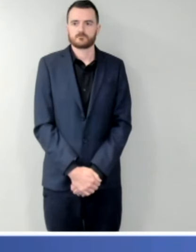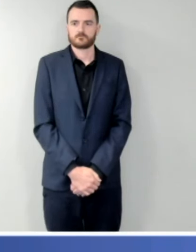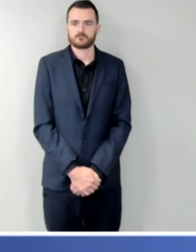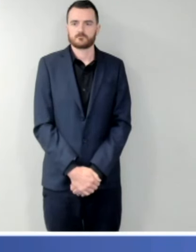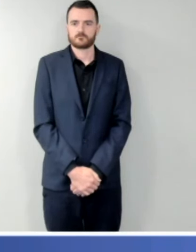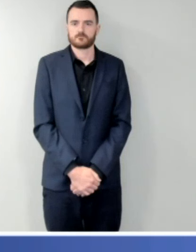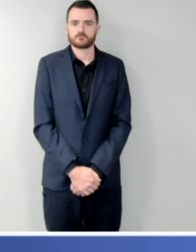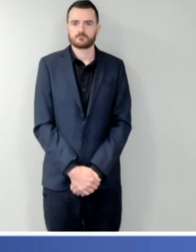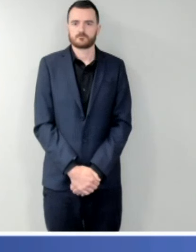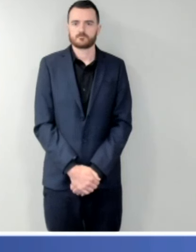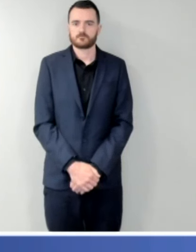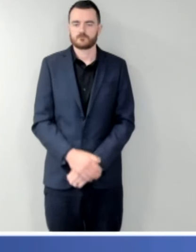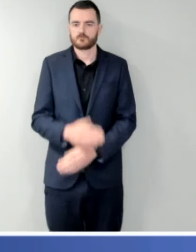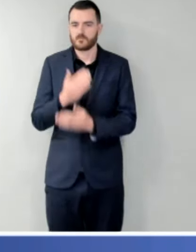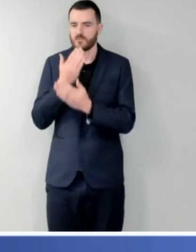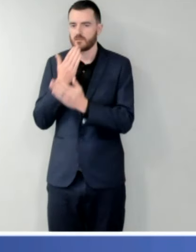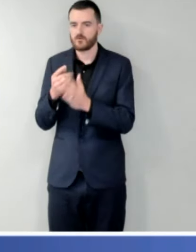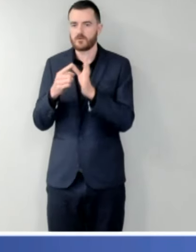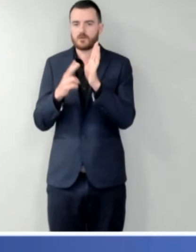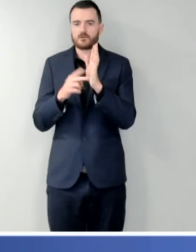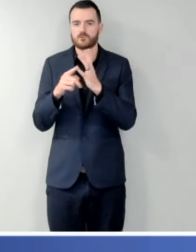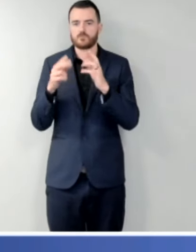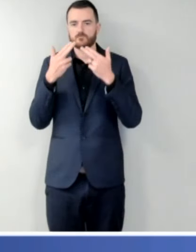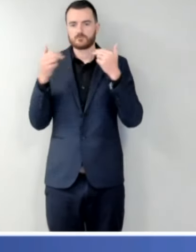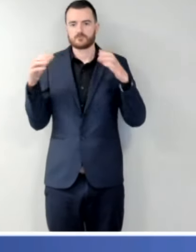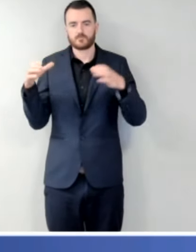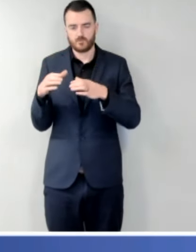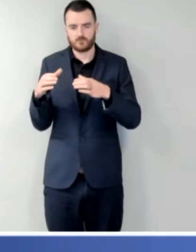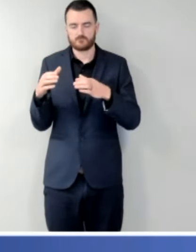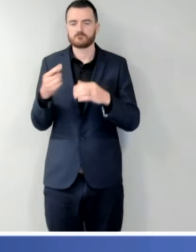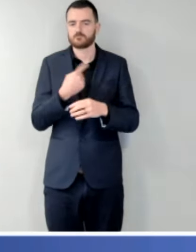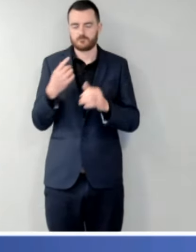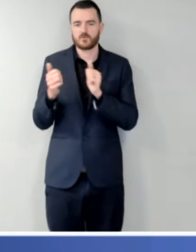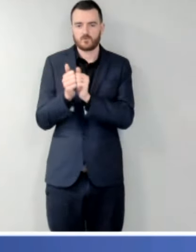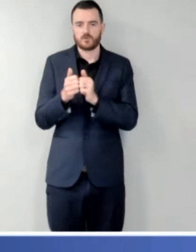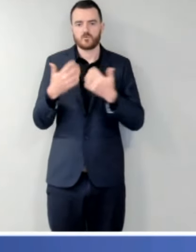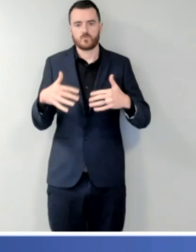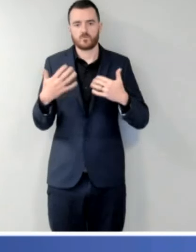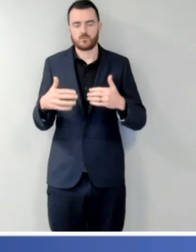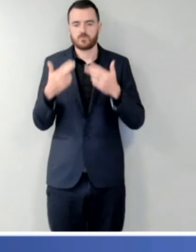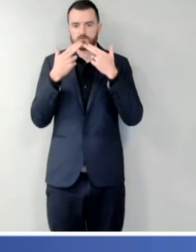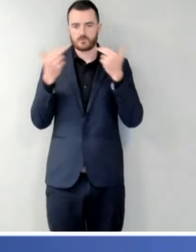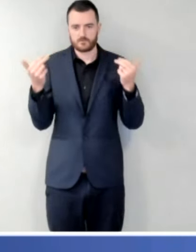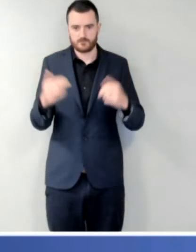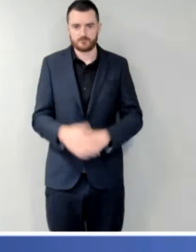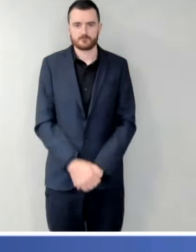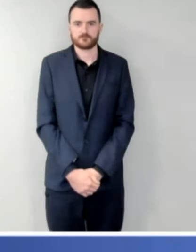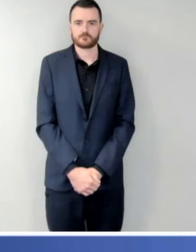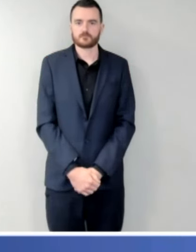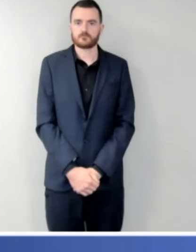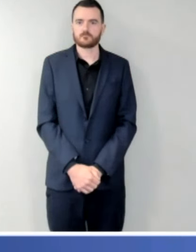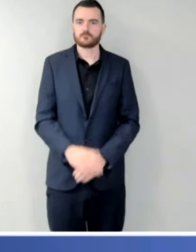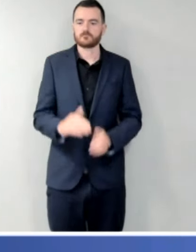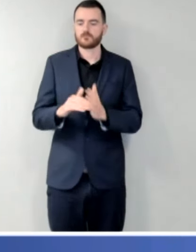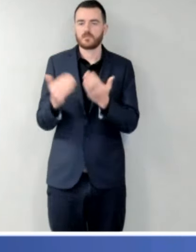to the ANU choir for, I'm sure we all agree, is such a beautiful and moving performance. I would now like to welcome former